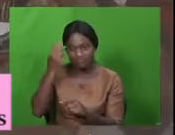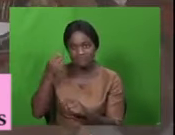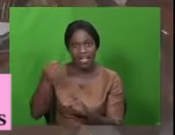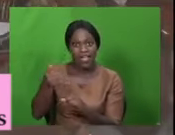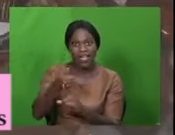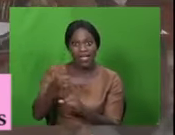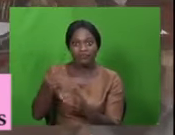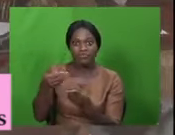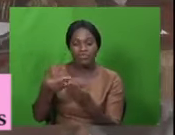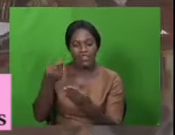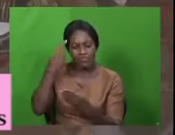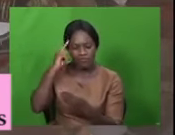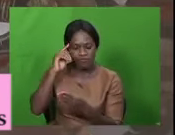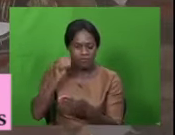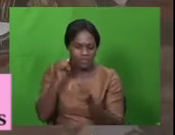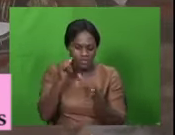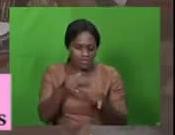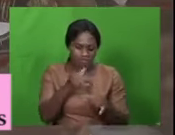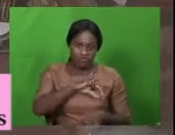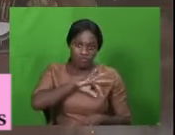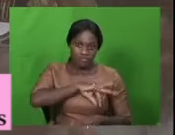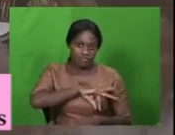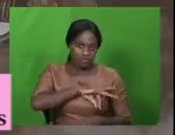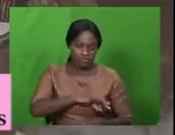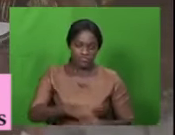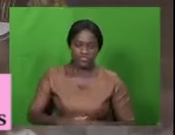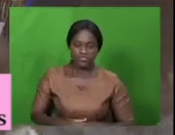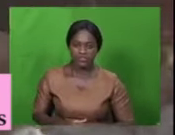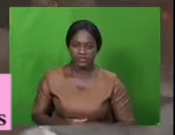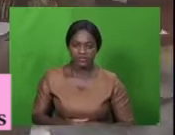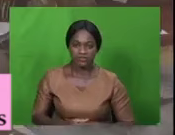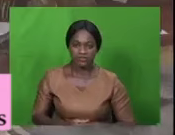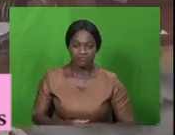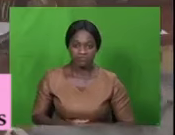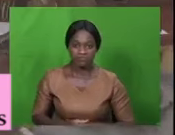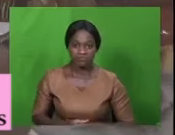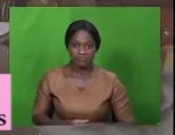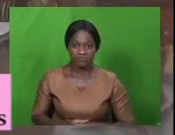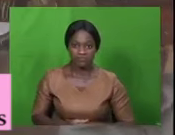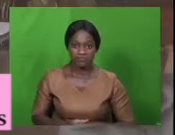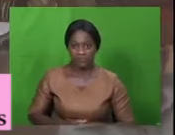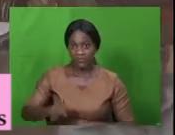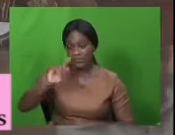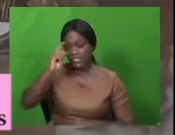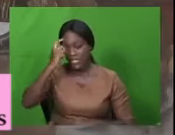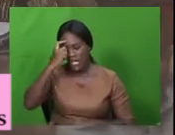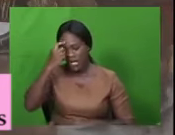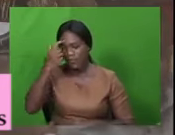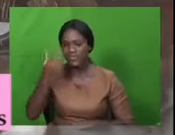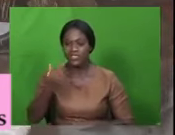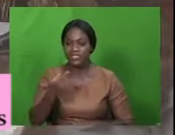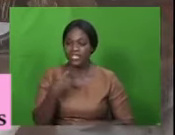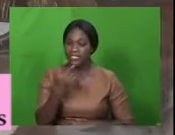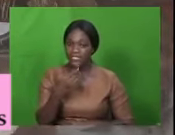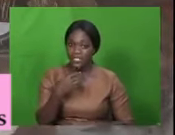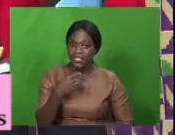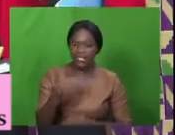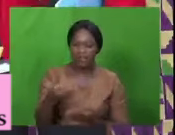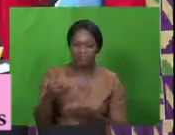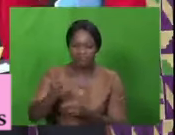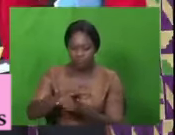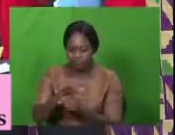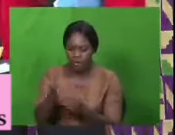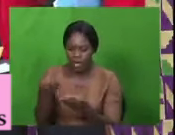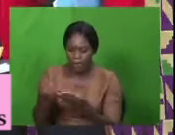Mr. Speaker, it was government that asked for the COVID funds to be audited, and I can assure this